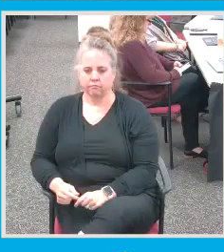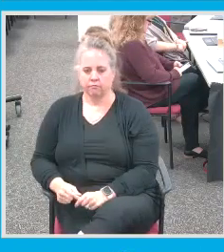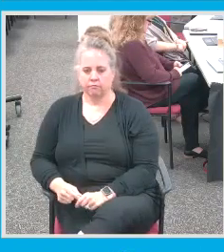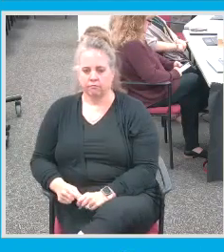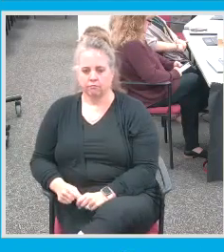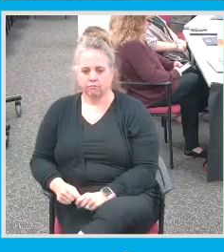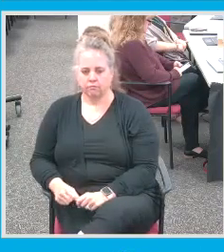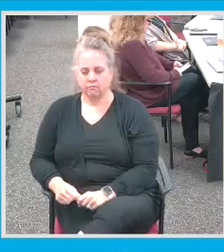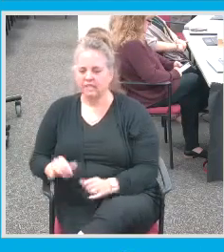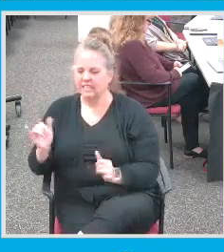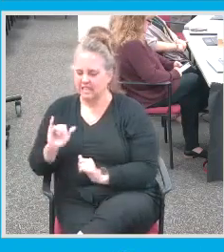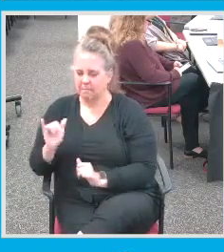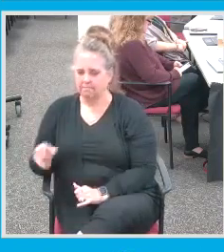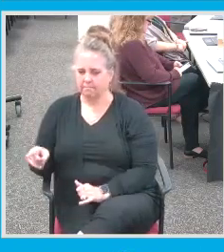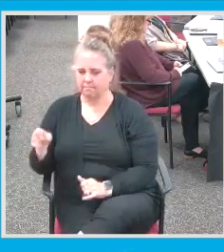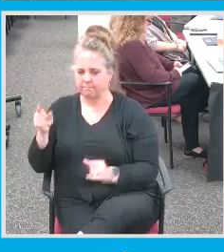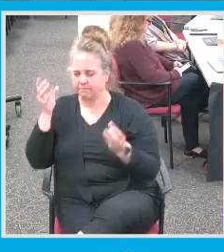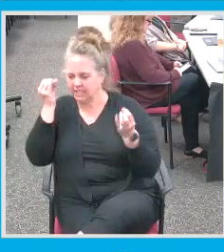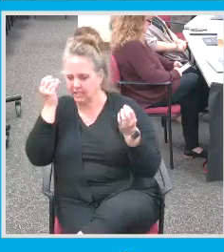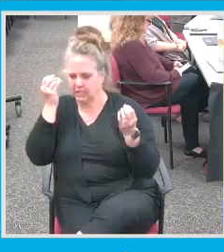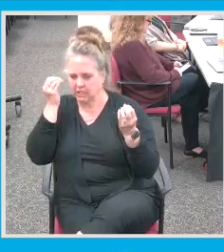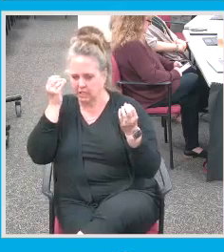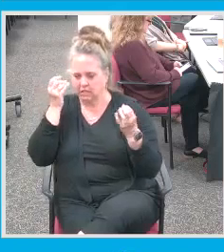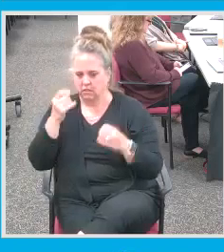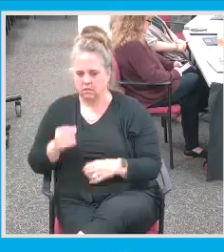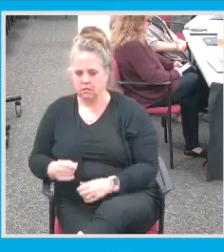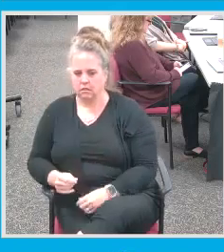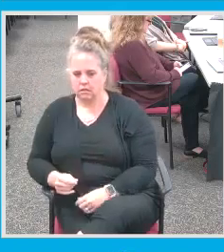to access that firearm, it's locked up.